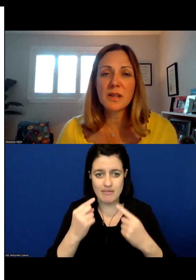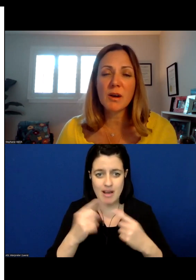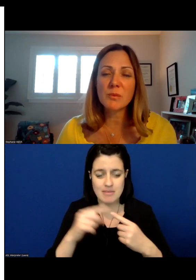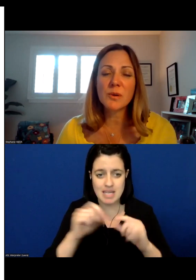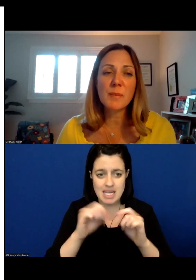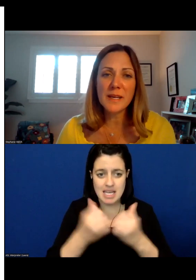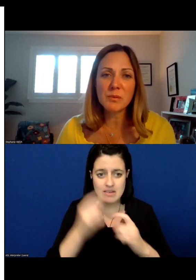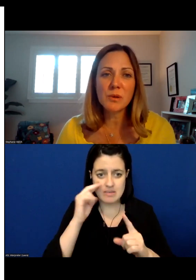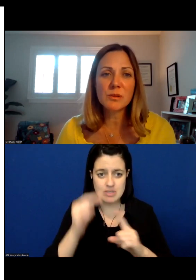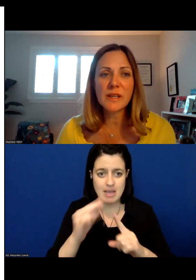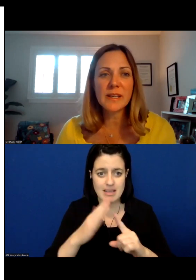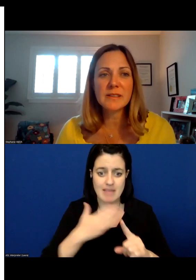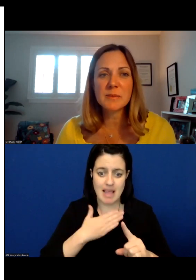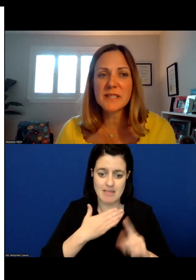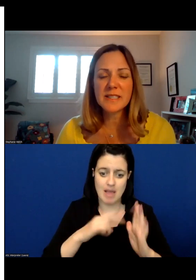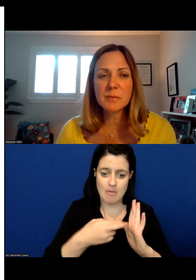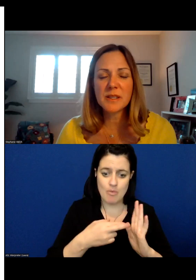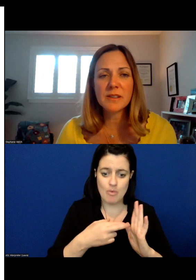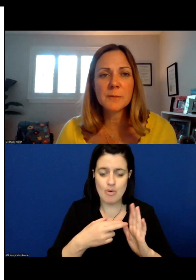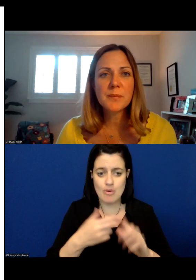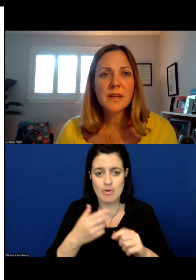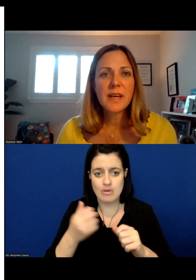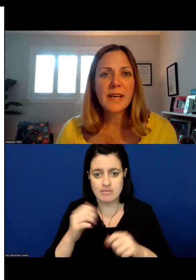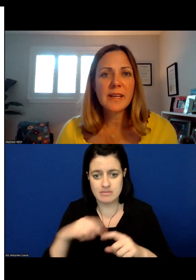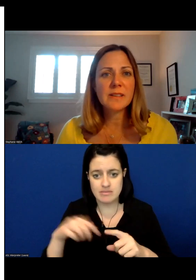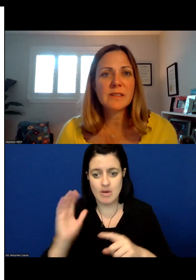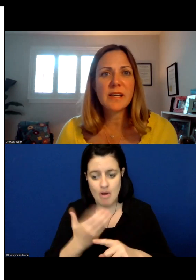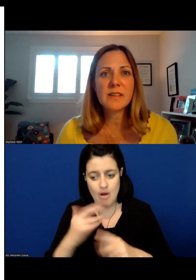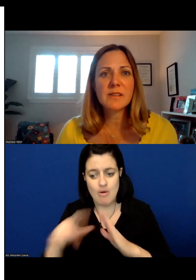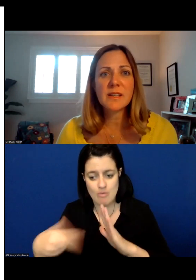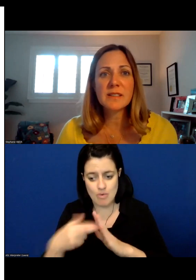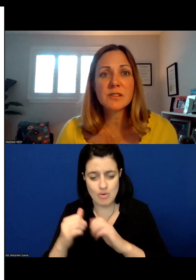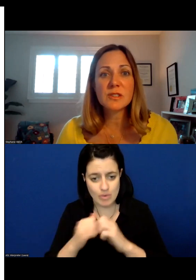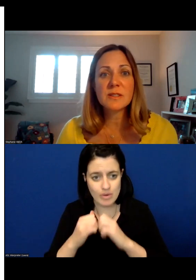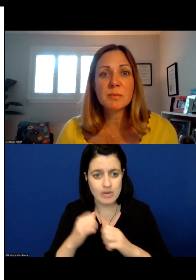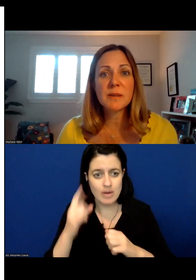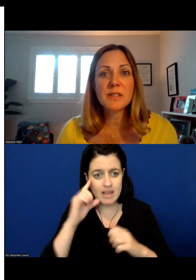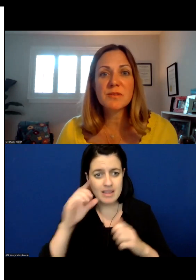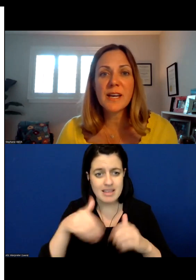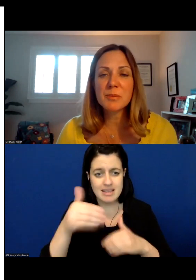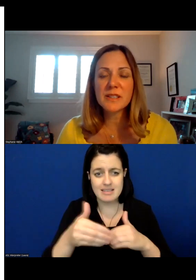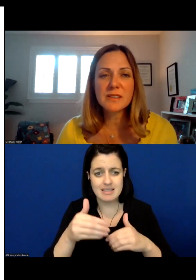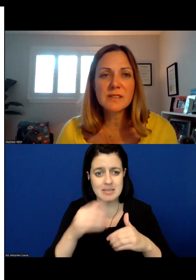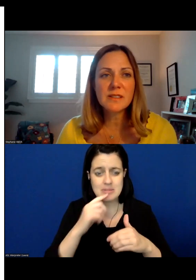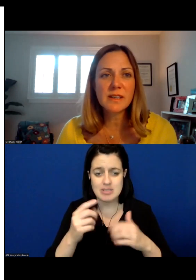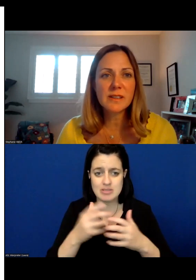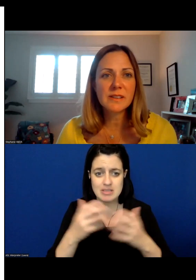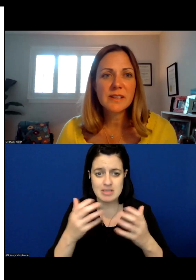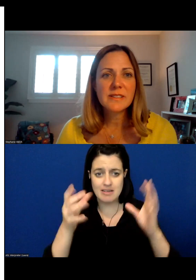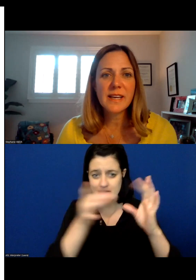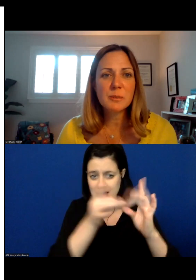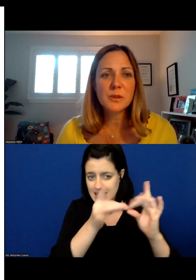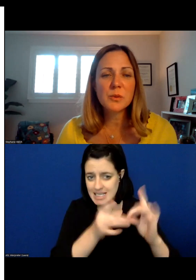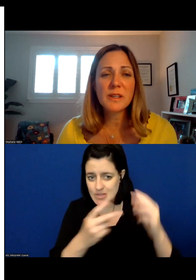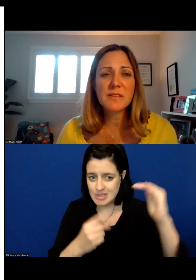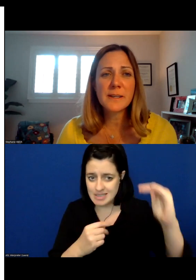that's really our role, my role, and I'm excited to be here. And I think the next is just simply a bunch of hyperlinks